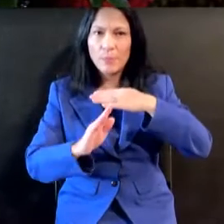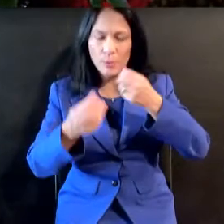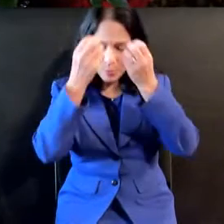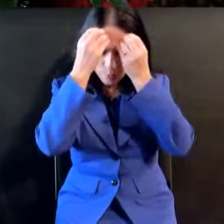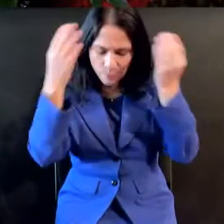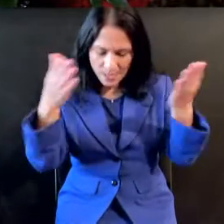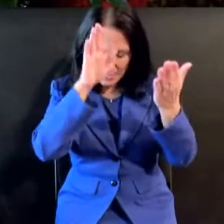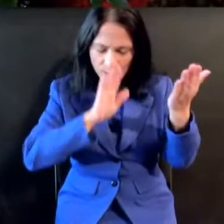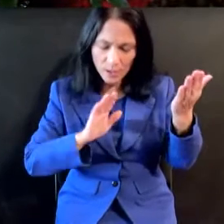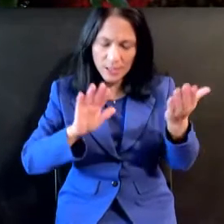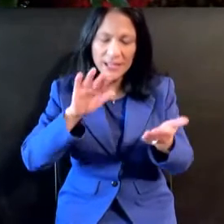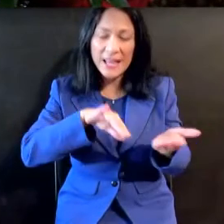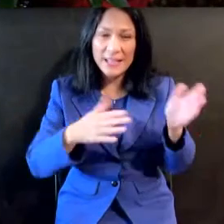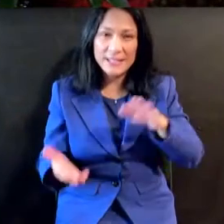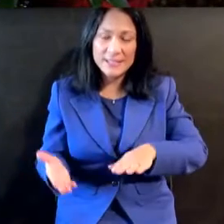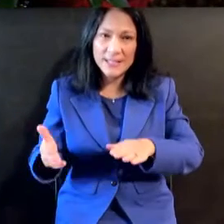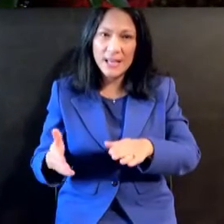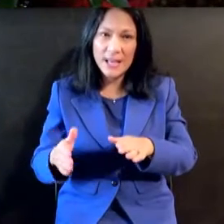death on a cross.